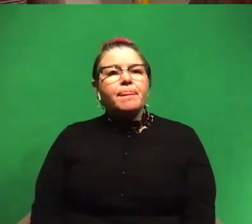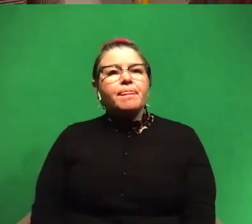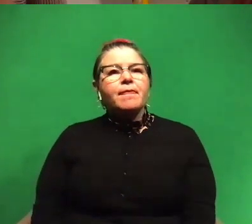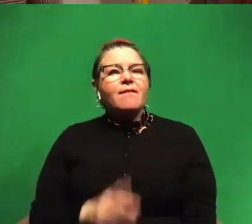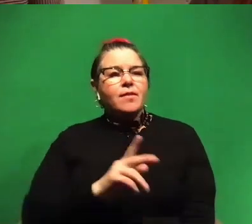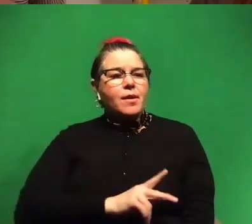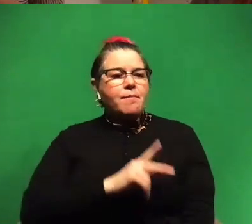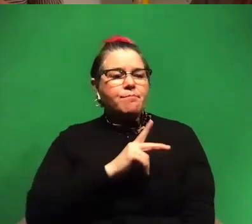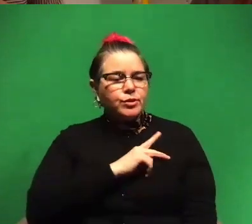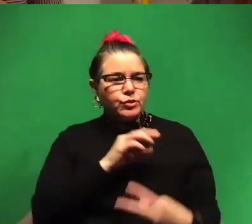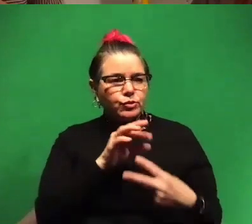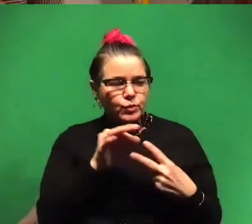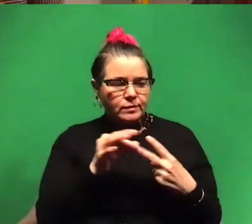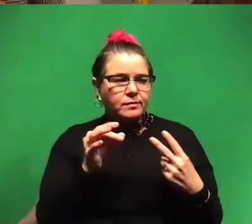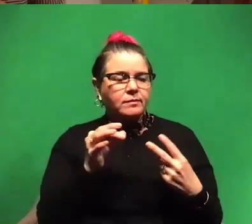personal choices of